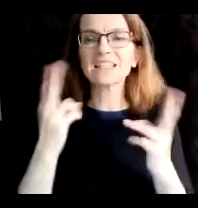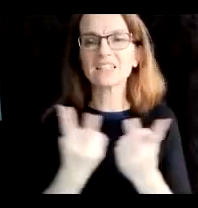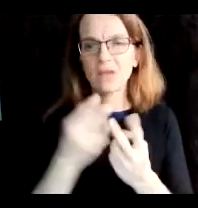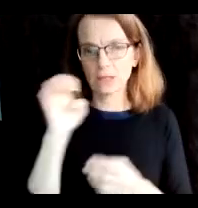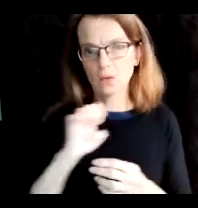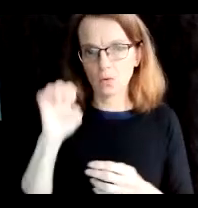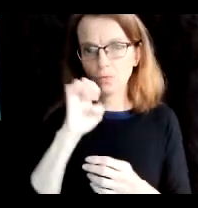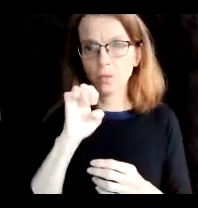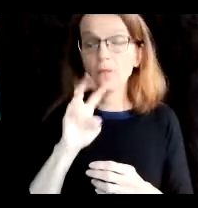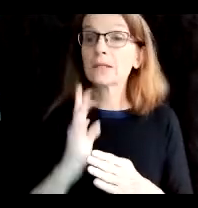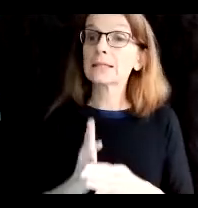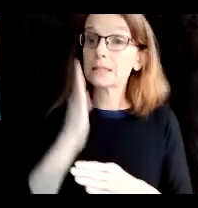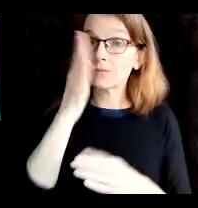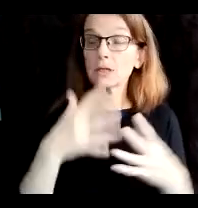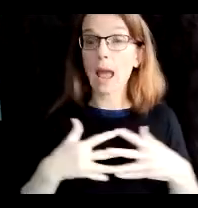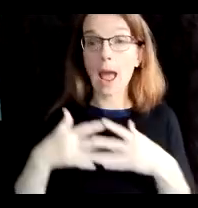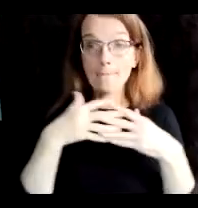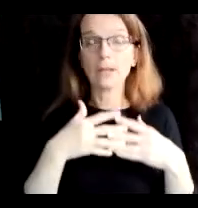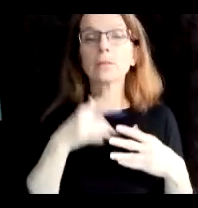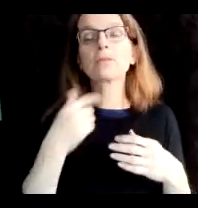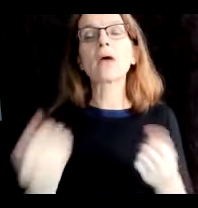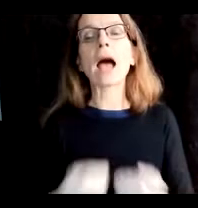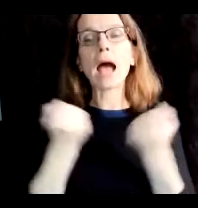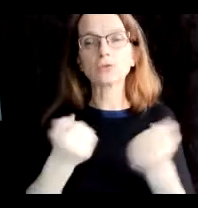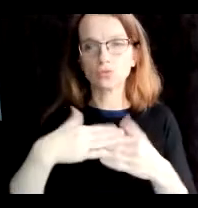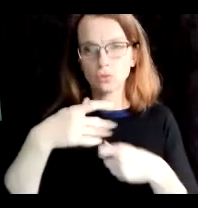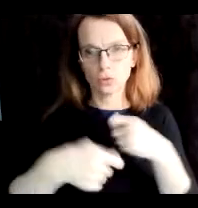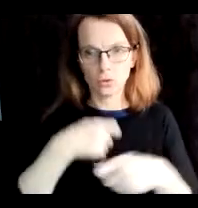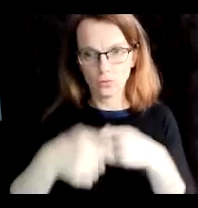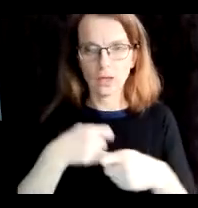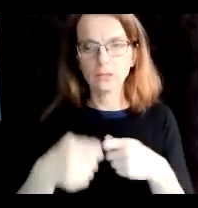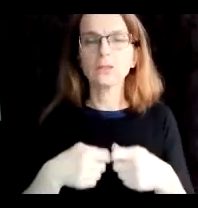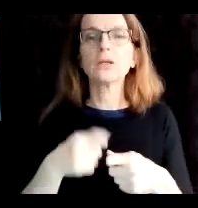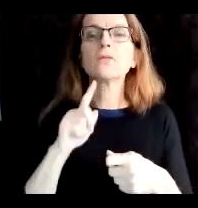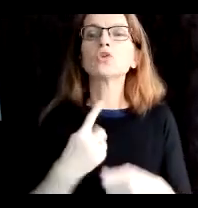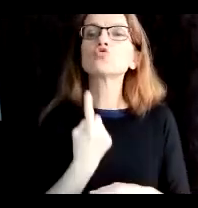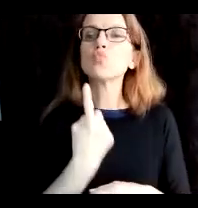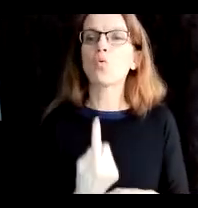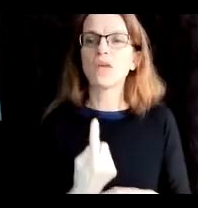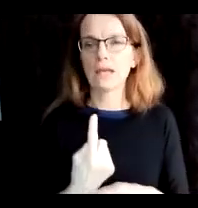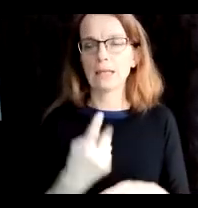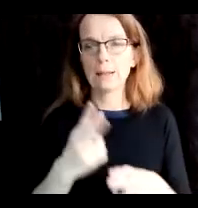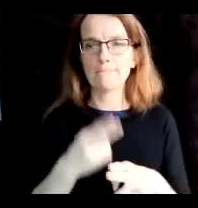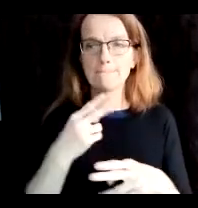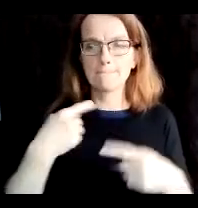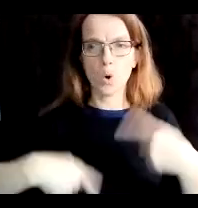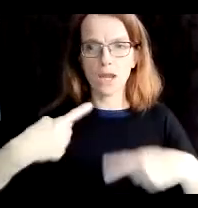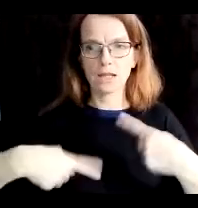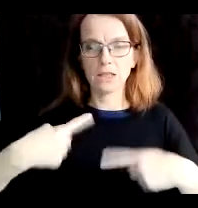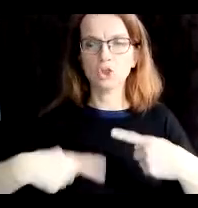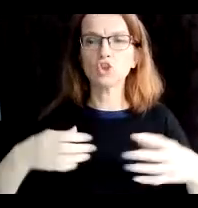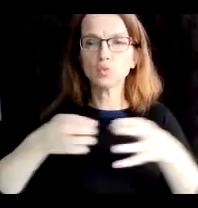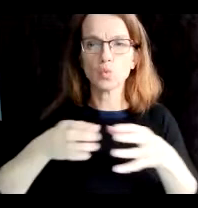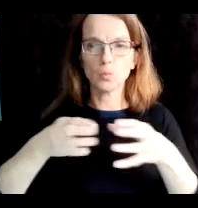sovereign political community and how people should actively participate in it. And of course, economic factors do play an